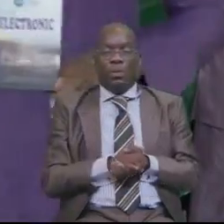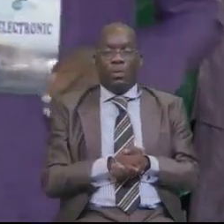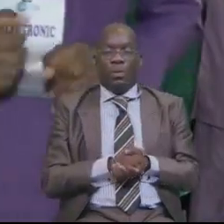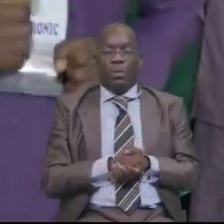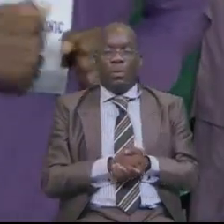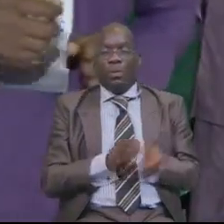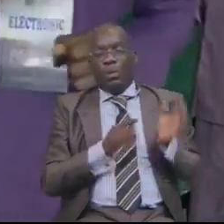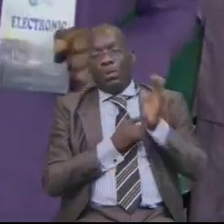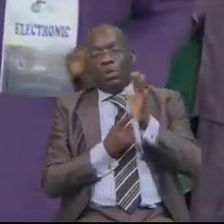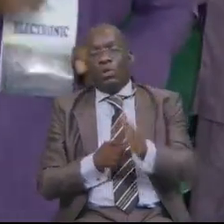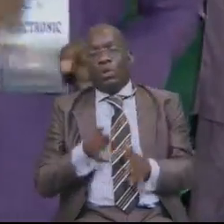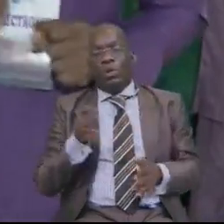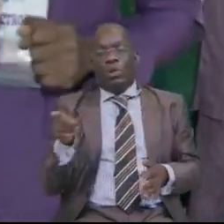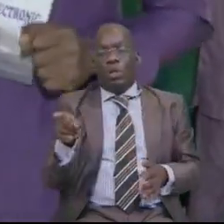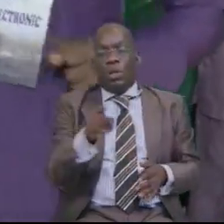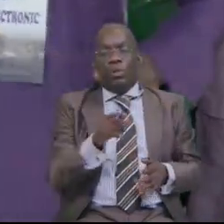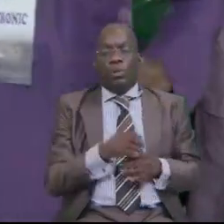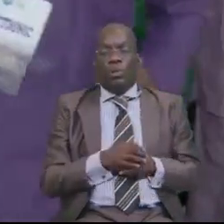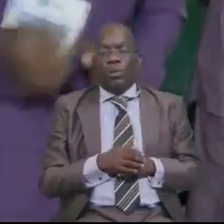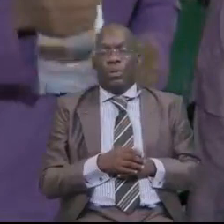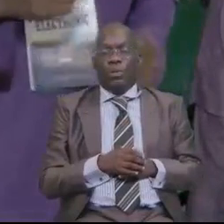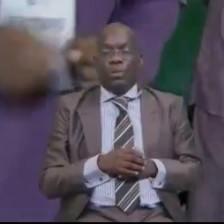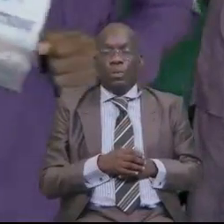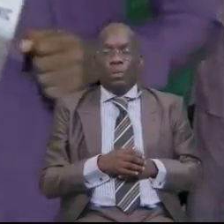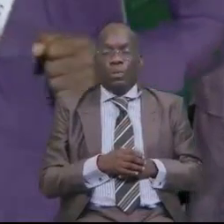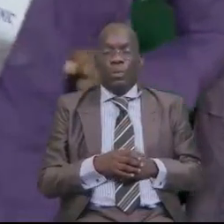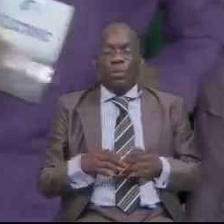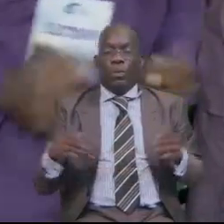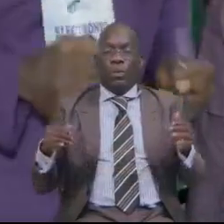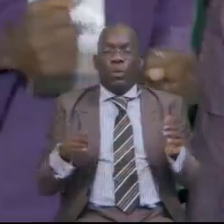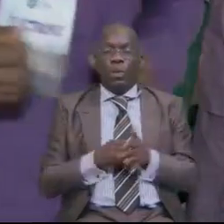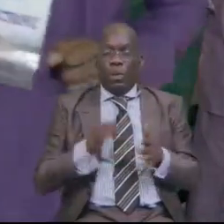Show them it's not holiness